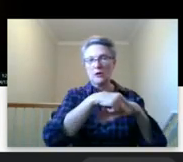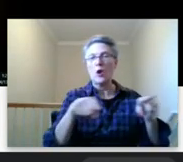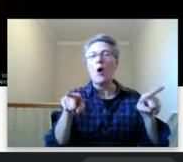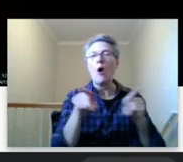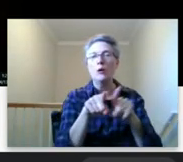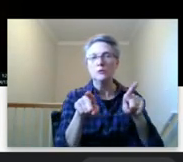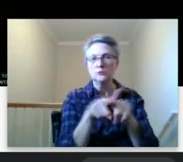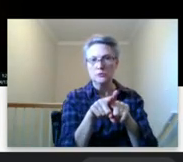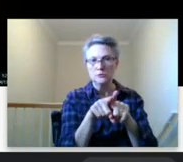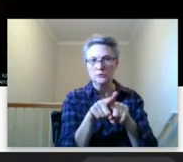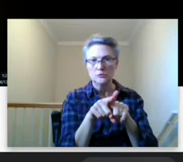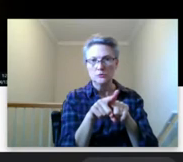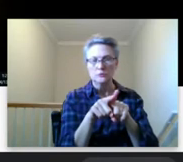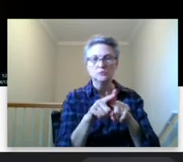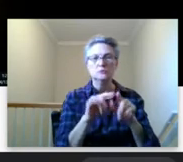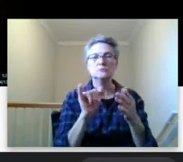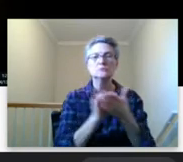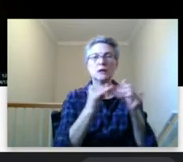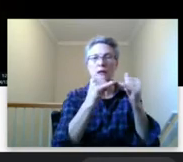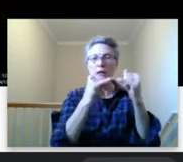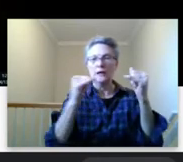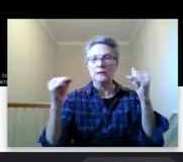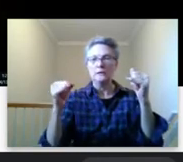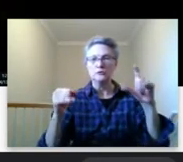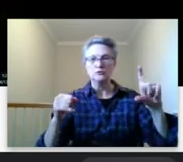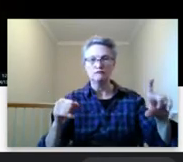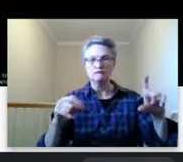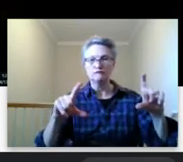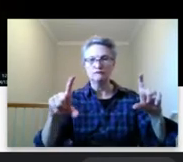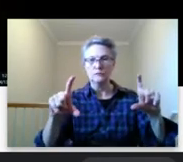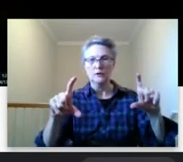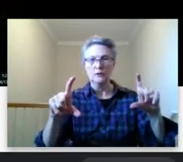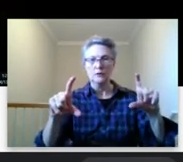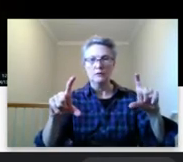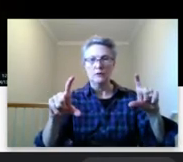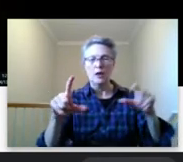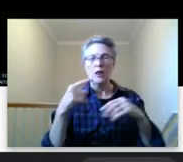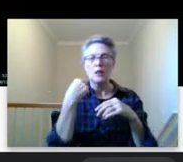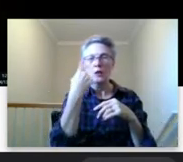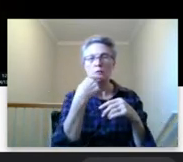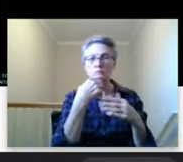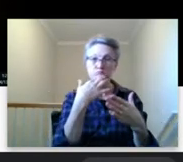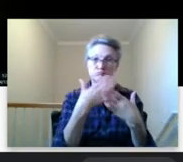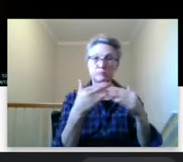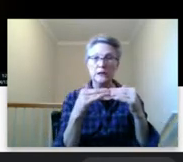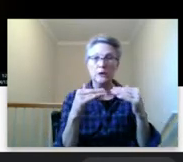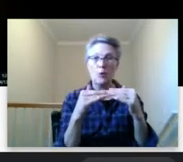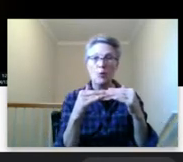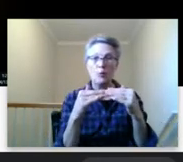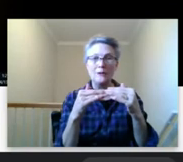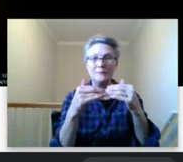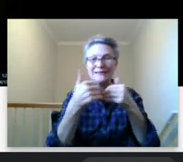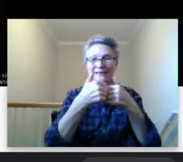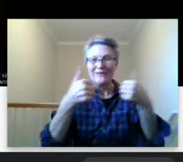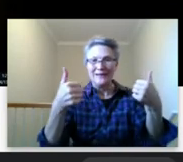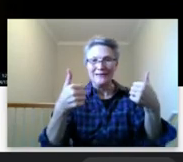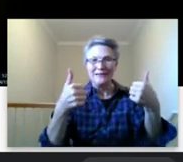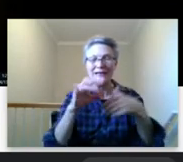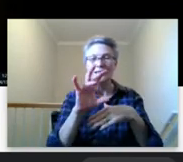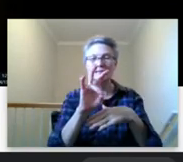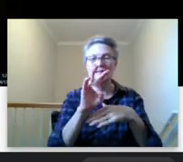right there, our 2 sides of our herb garden look to be equivalent. When we split the garden, that 7